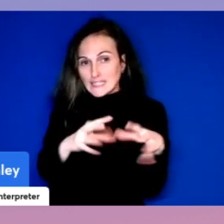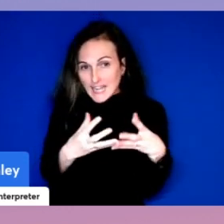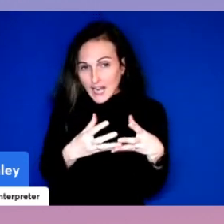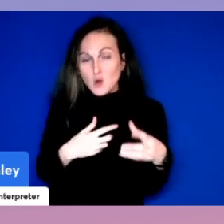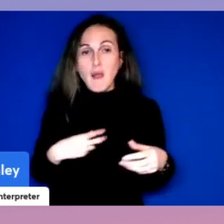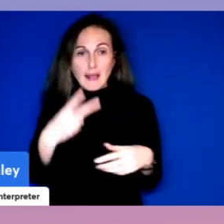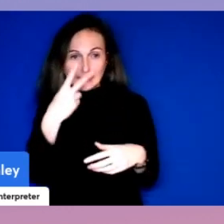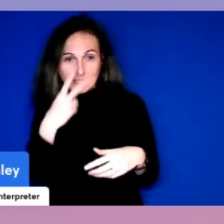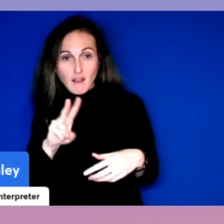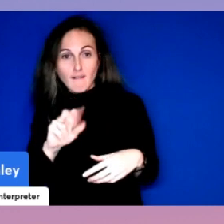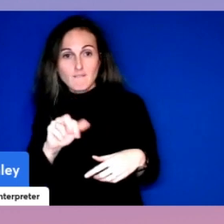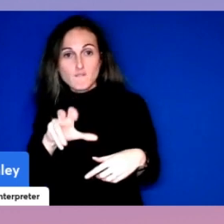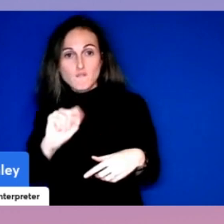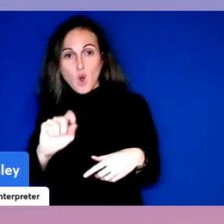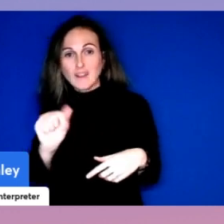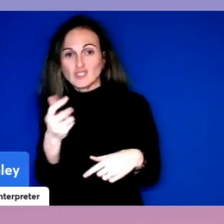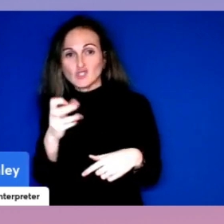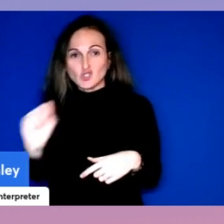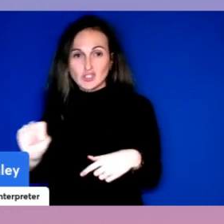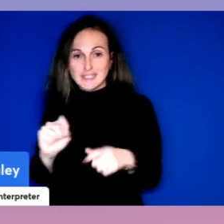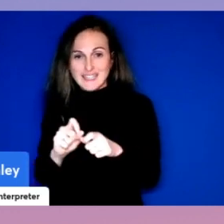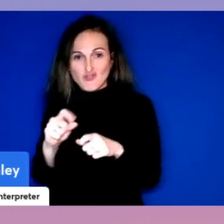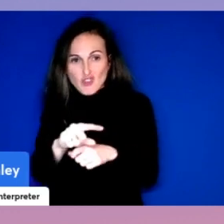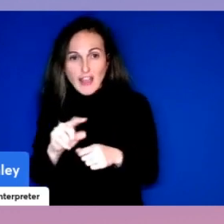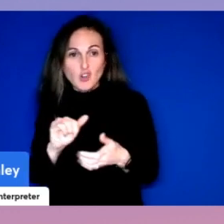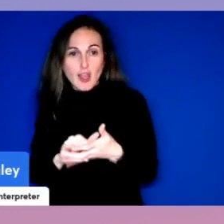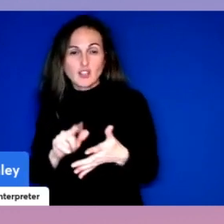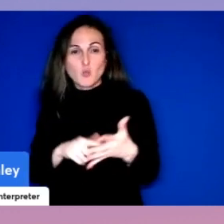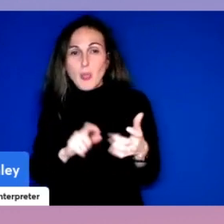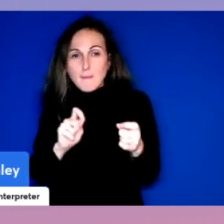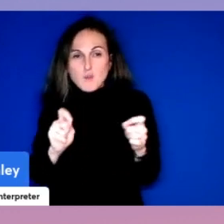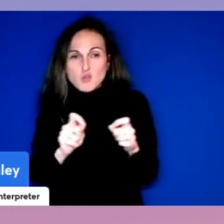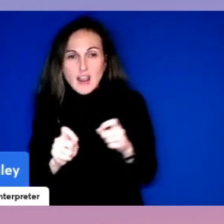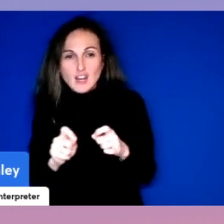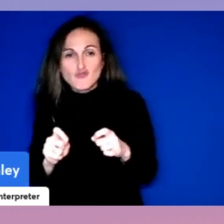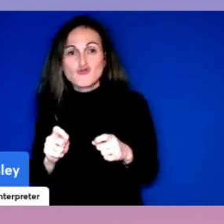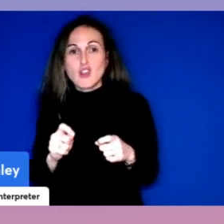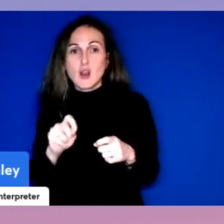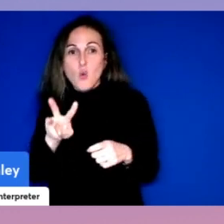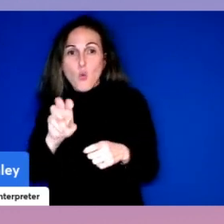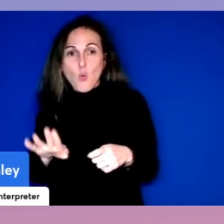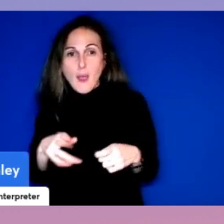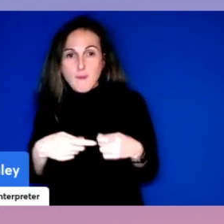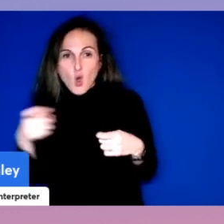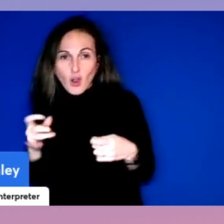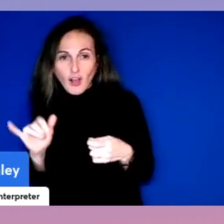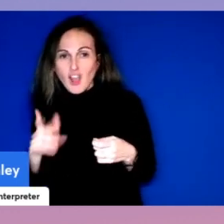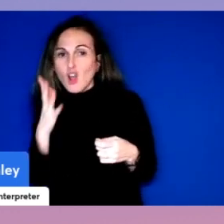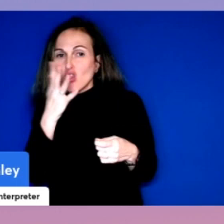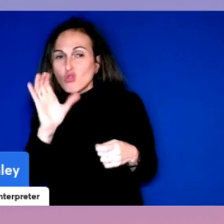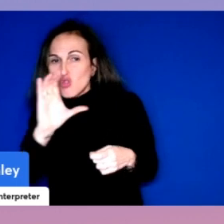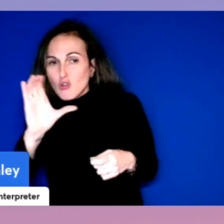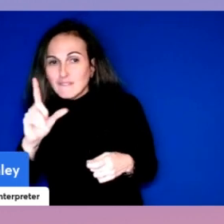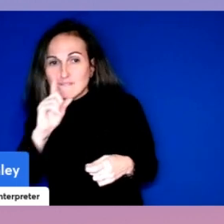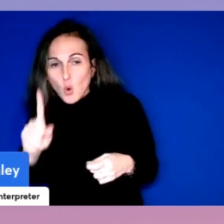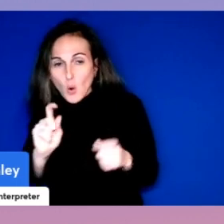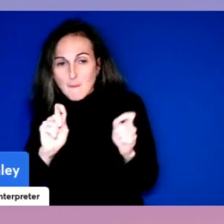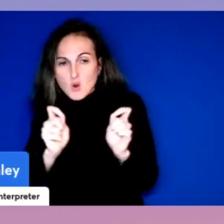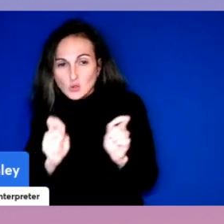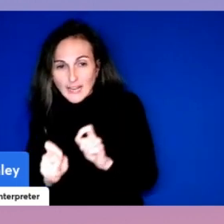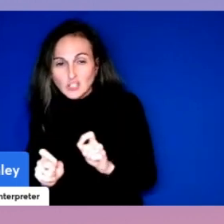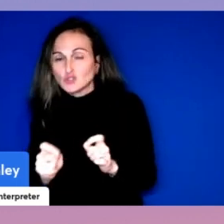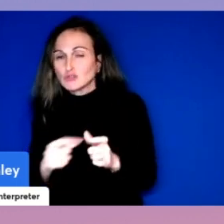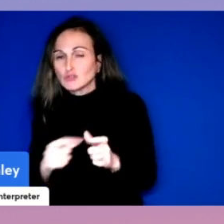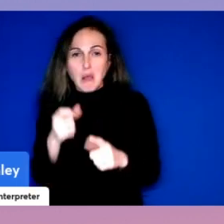Vault agent injector, which is what is the mutation webhook that looks for annotations and goes ahead and